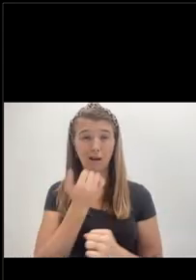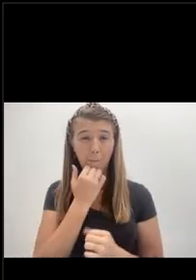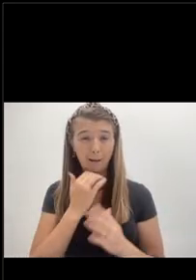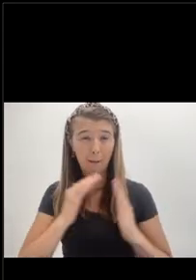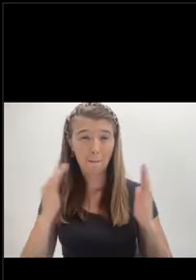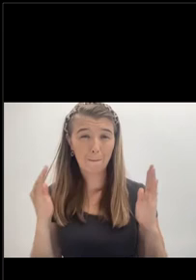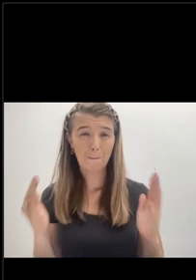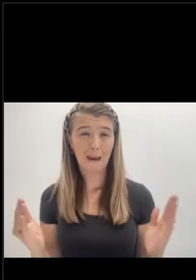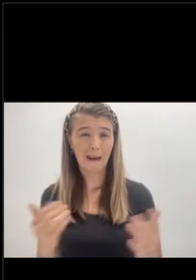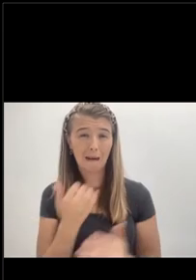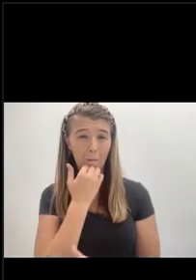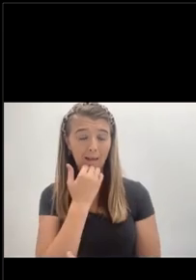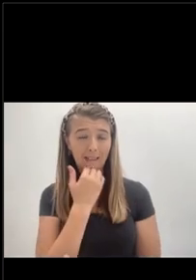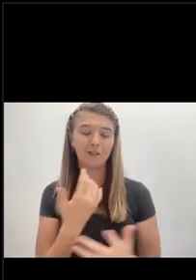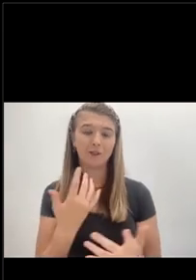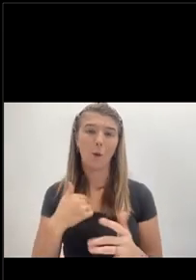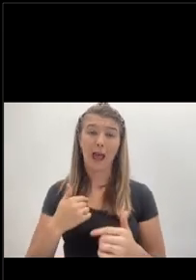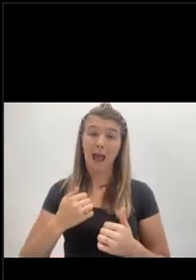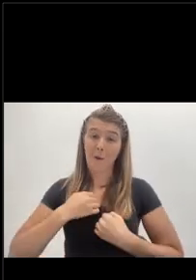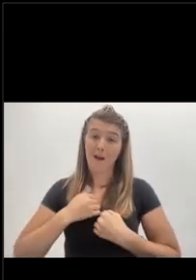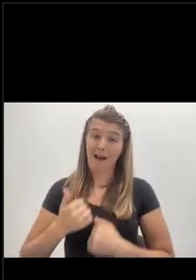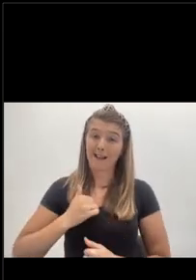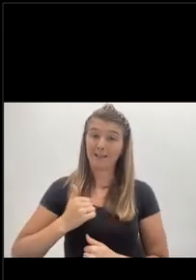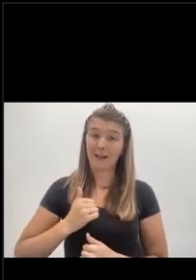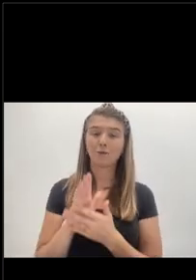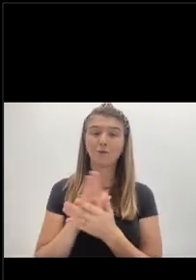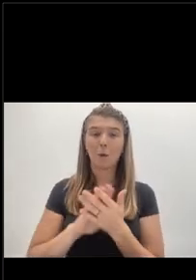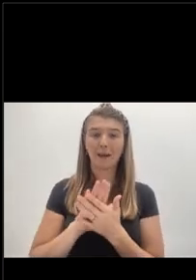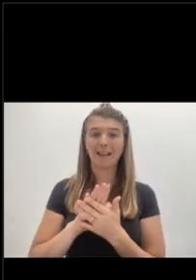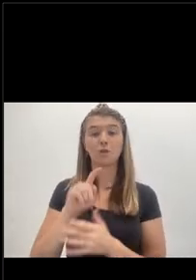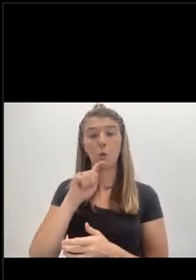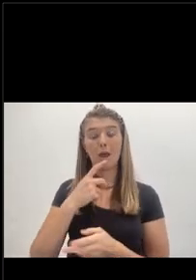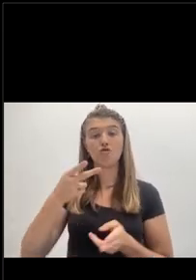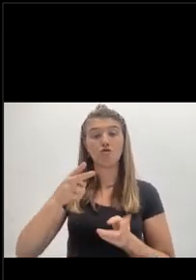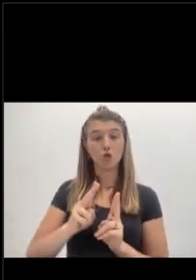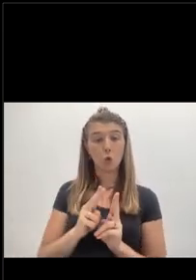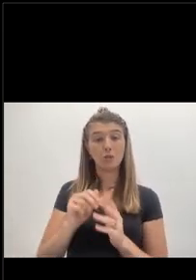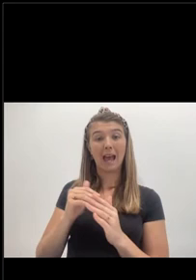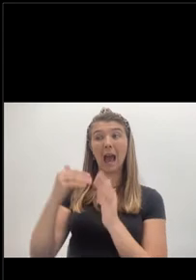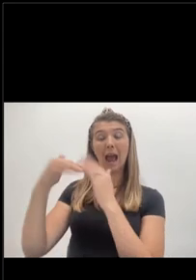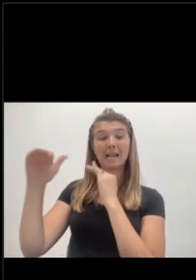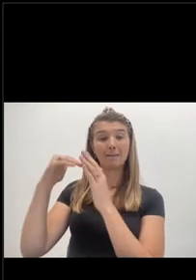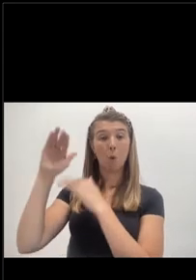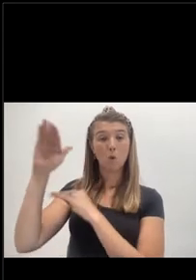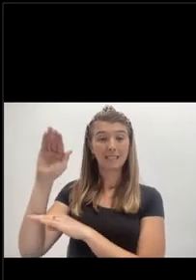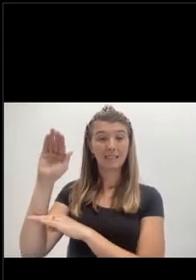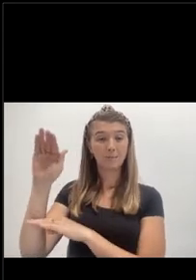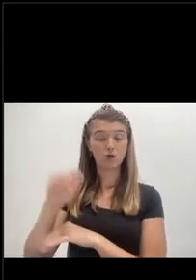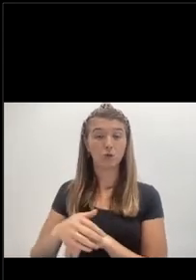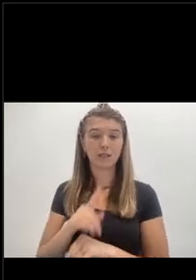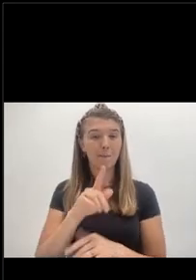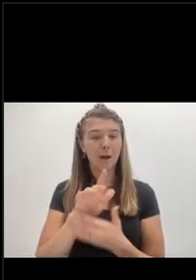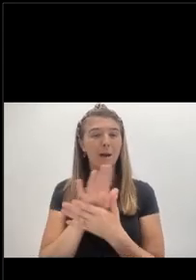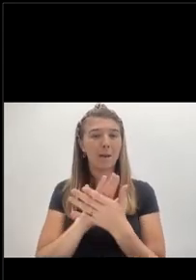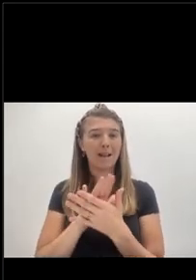go. And ultimately what this is reducing is the amount to be exported, but additionally less material being lost to